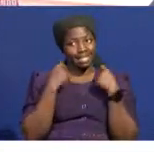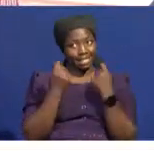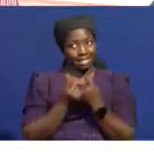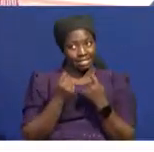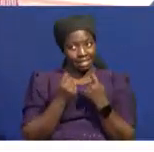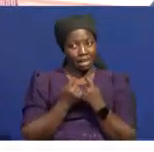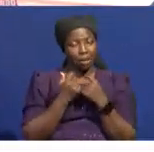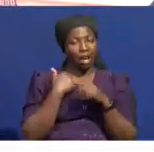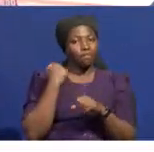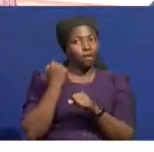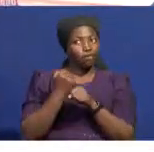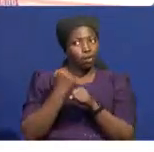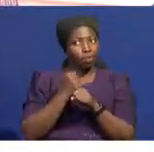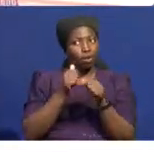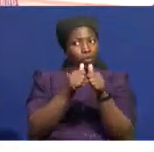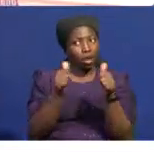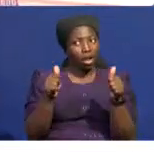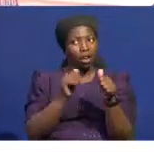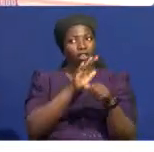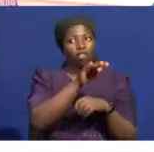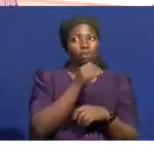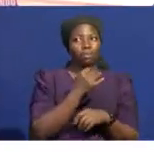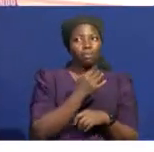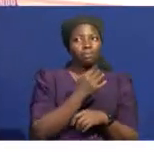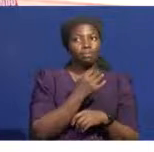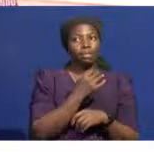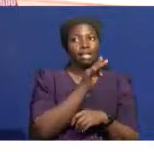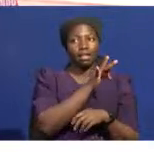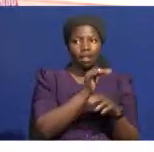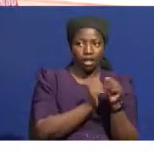has performed well. From 314